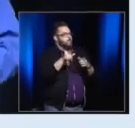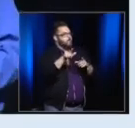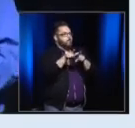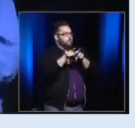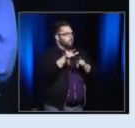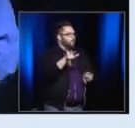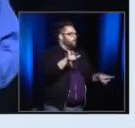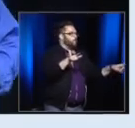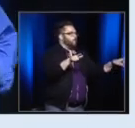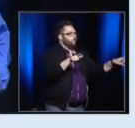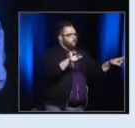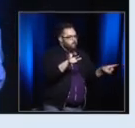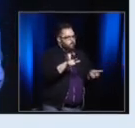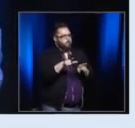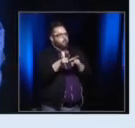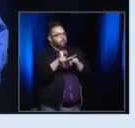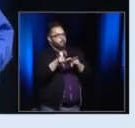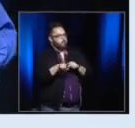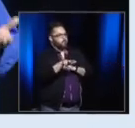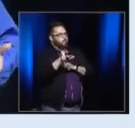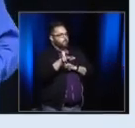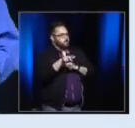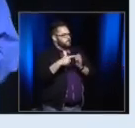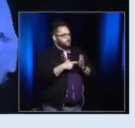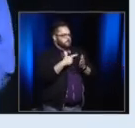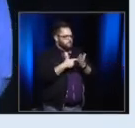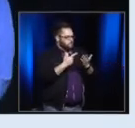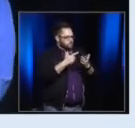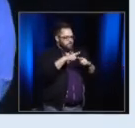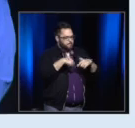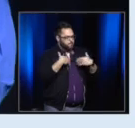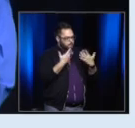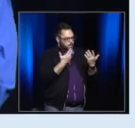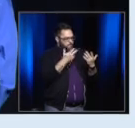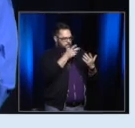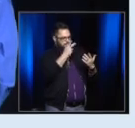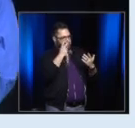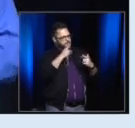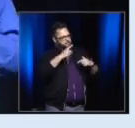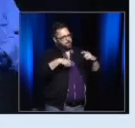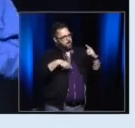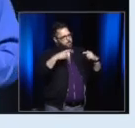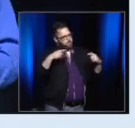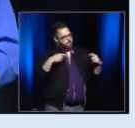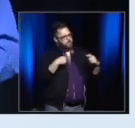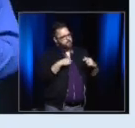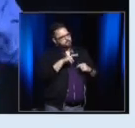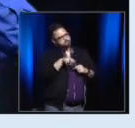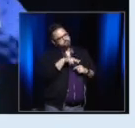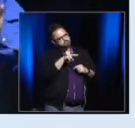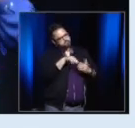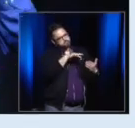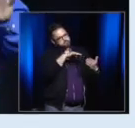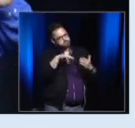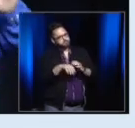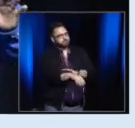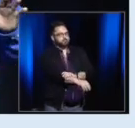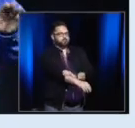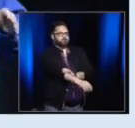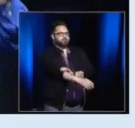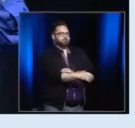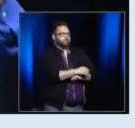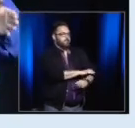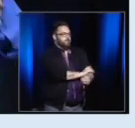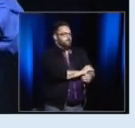But it turns out we didn't find such a relationship. There's just a lot of variability there. But I want to point out that 3 different